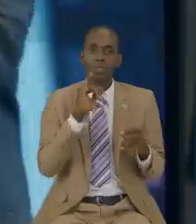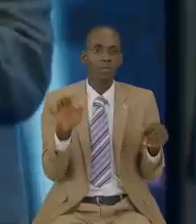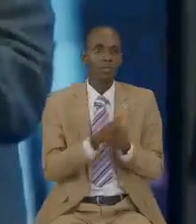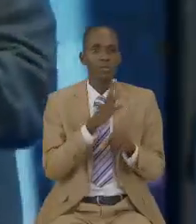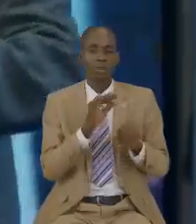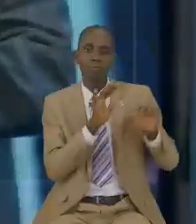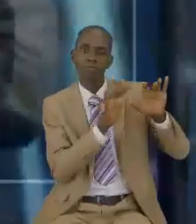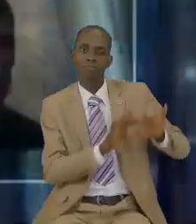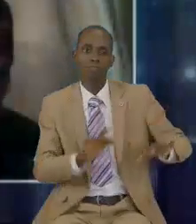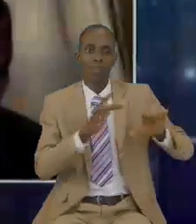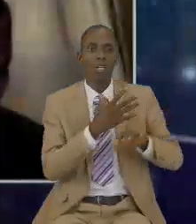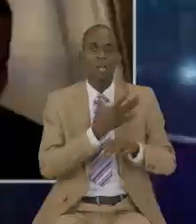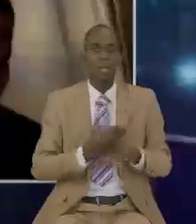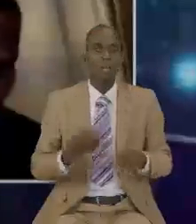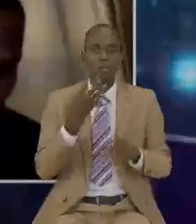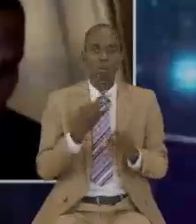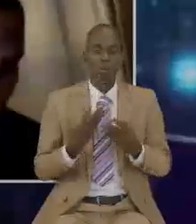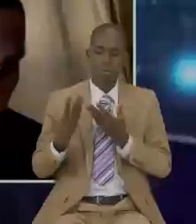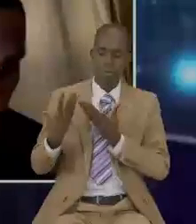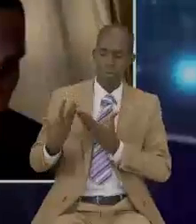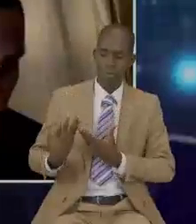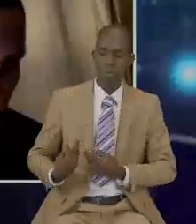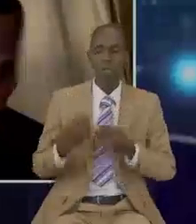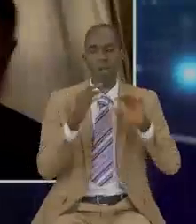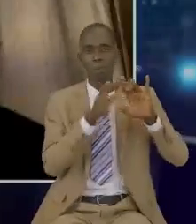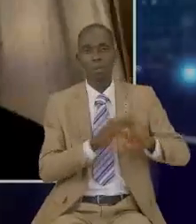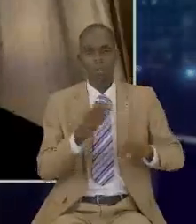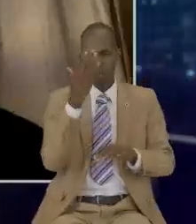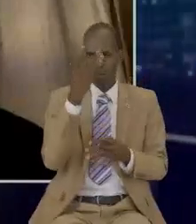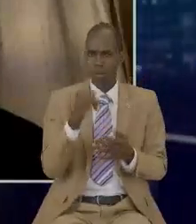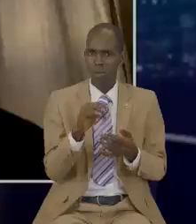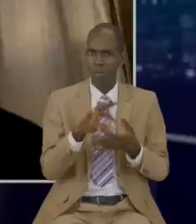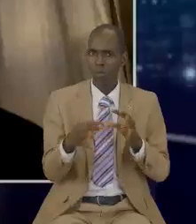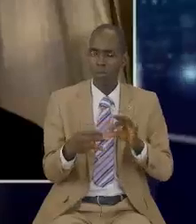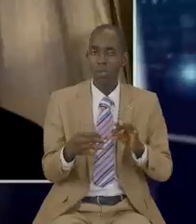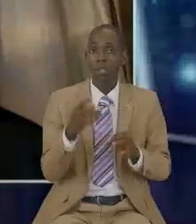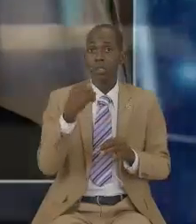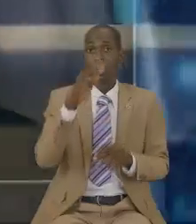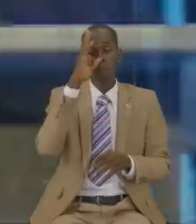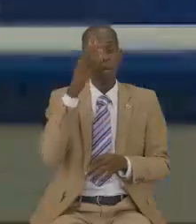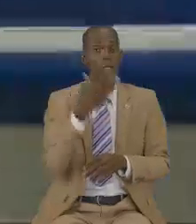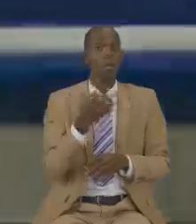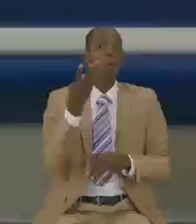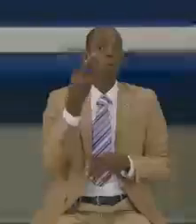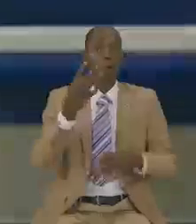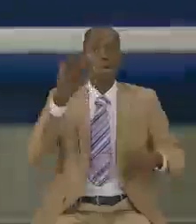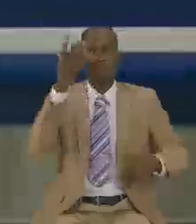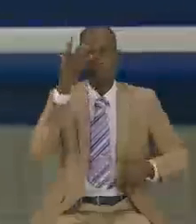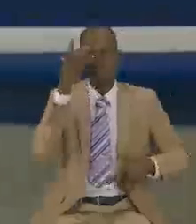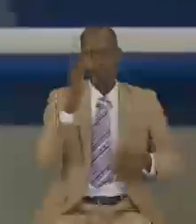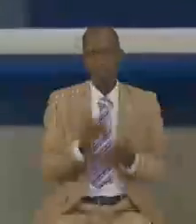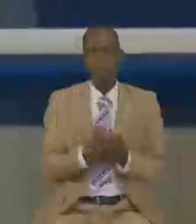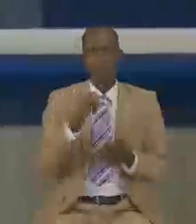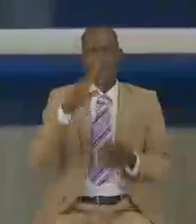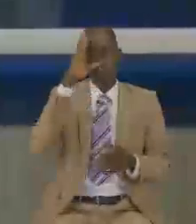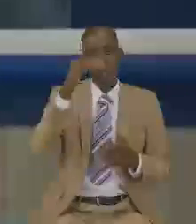of tender mercy. Well, you know the story. The man was sick. The man had